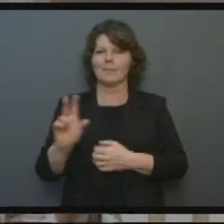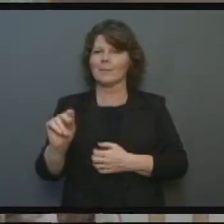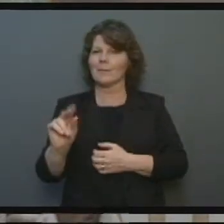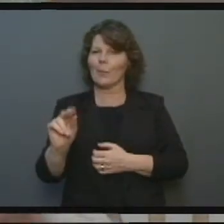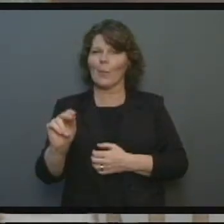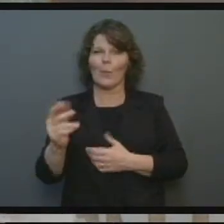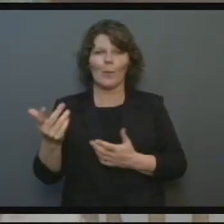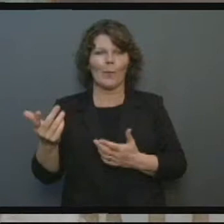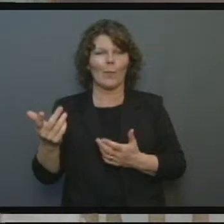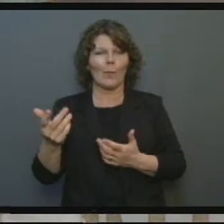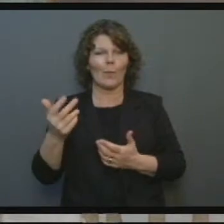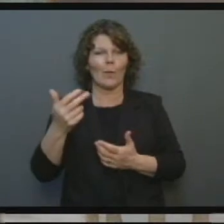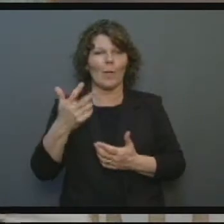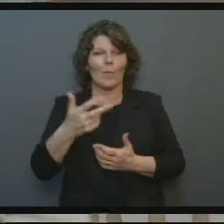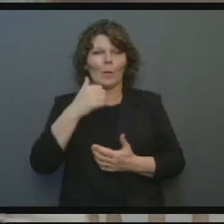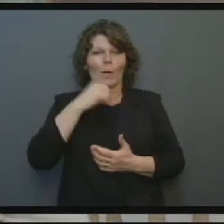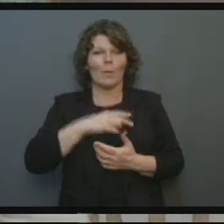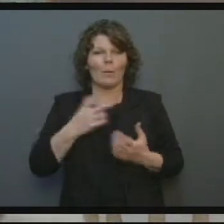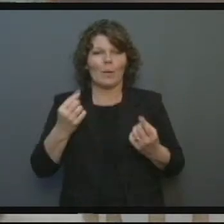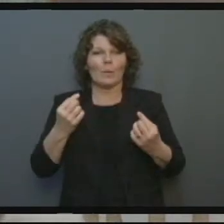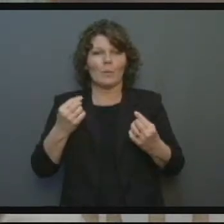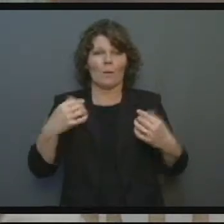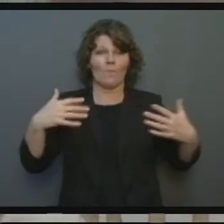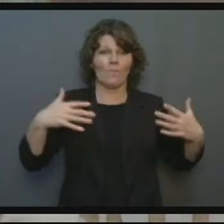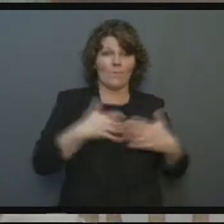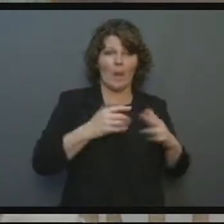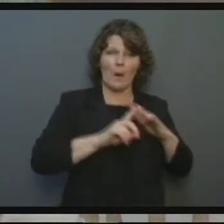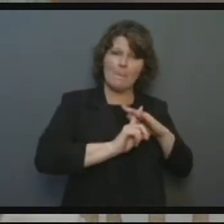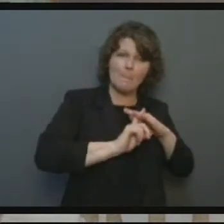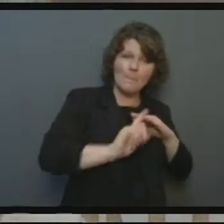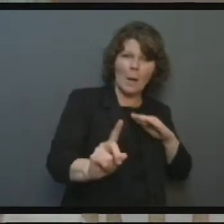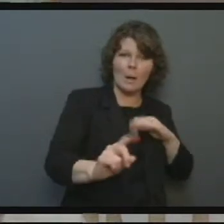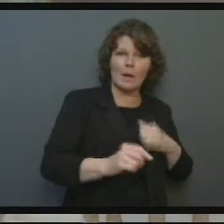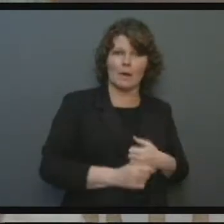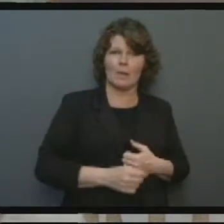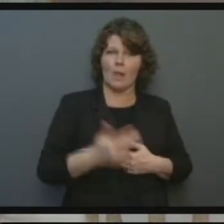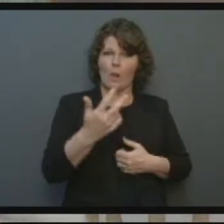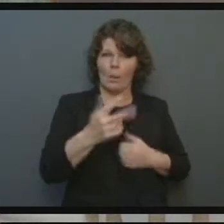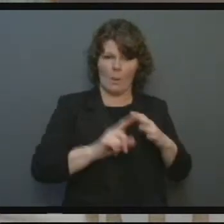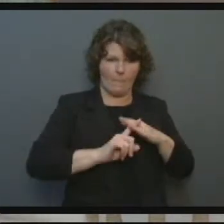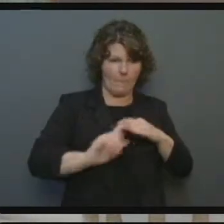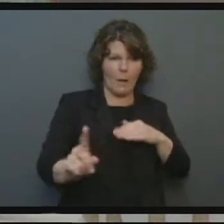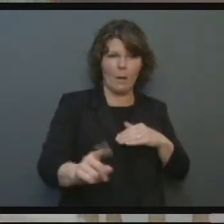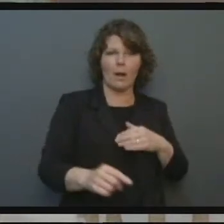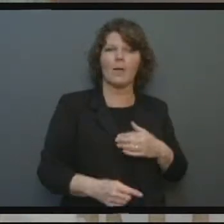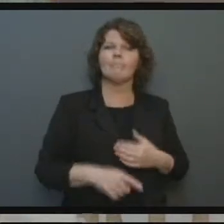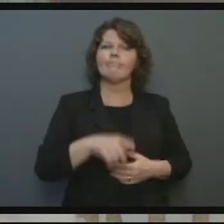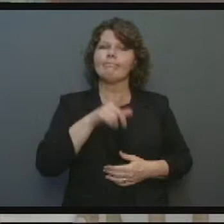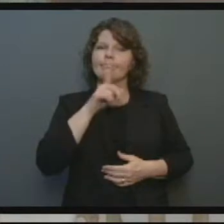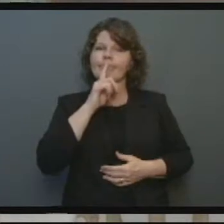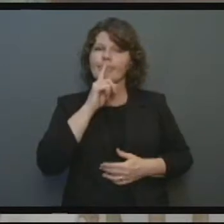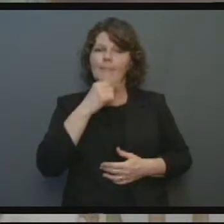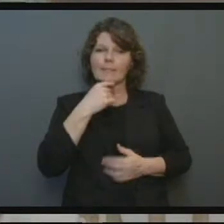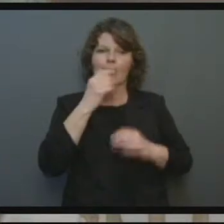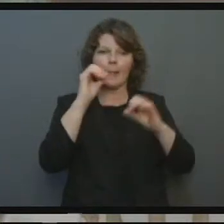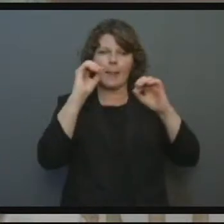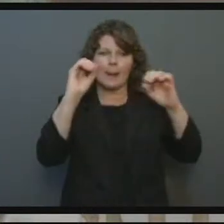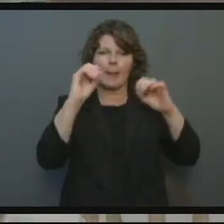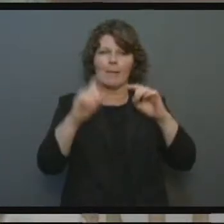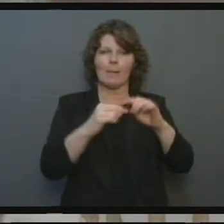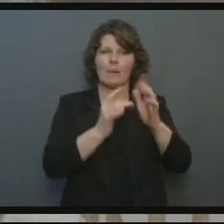they fled from the tomb, that they were full of fear and trembling, and they said nothing to anyone about the